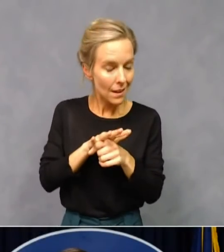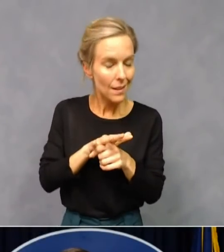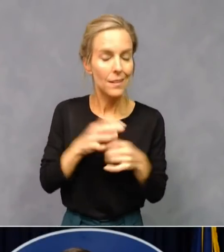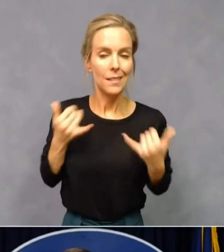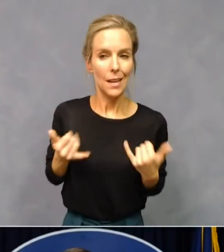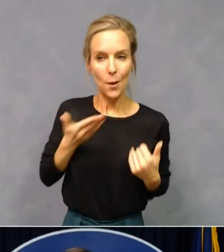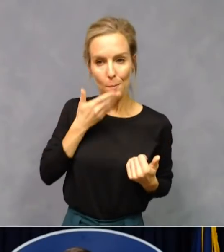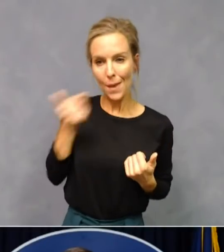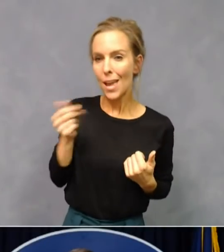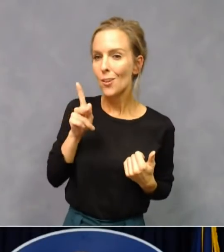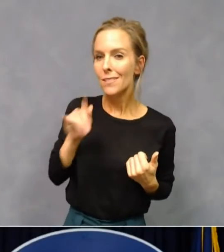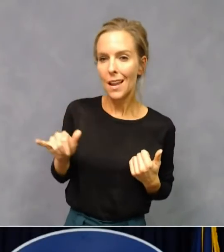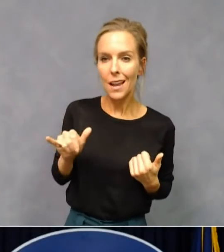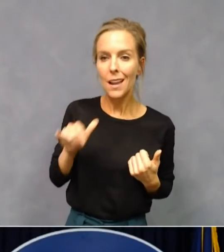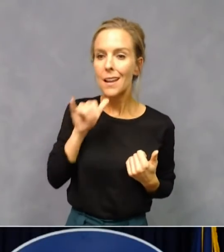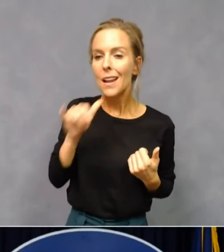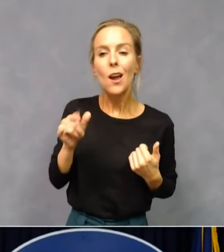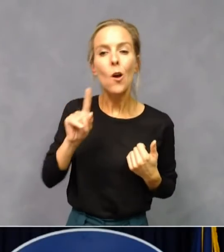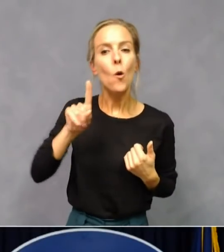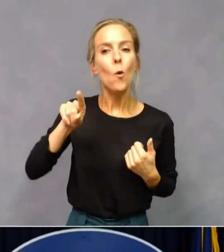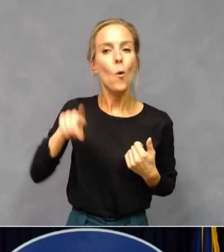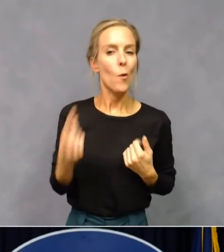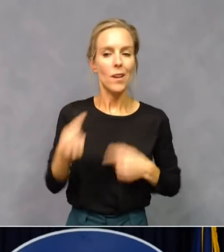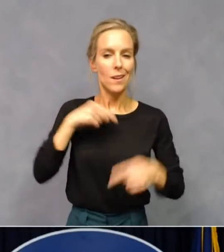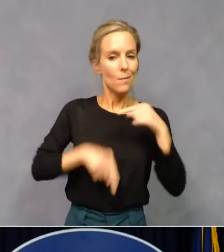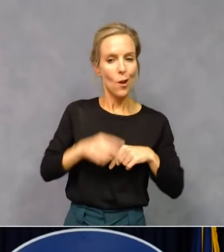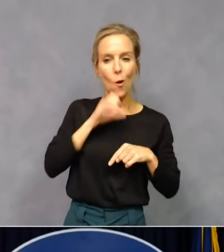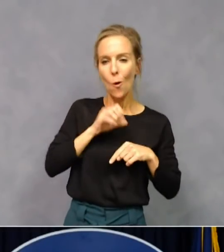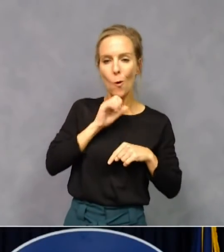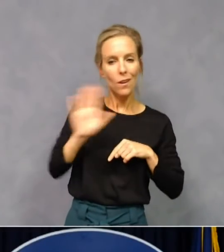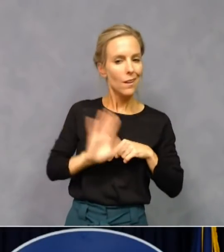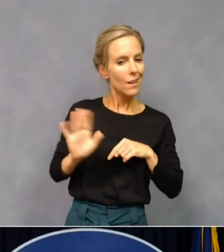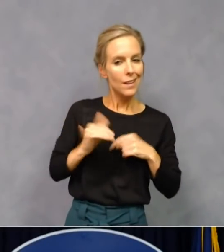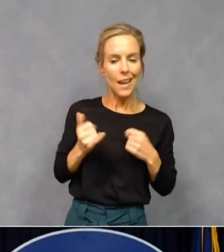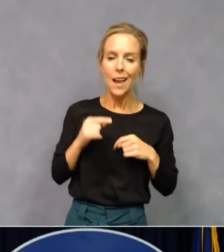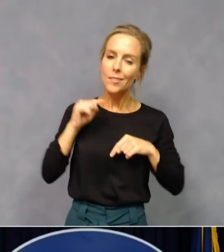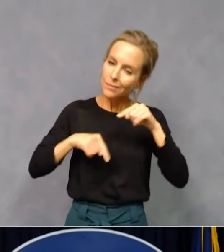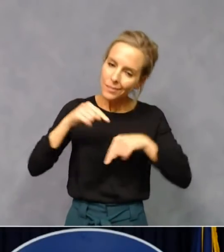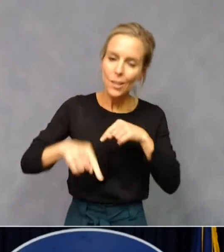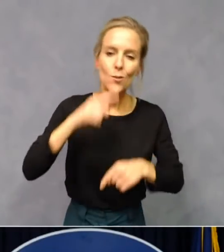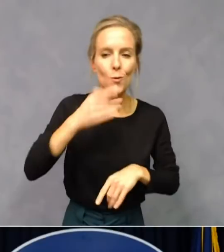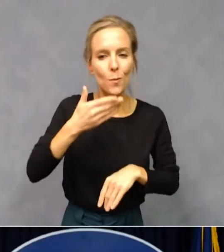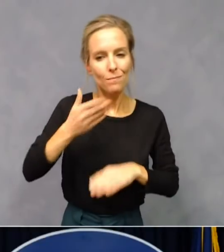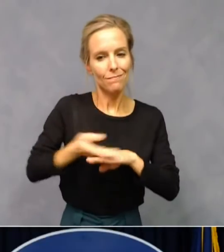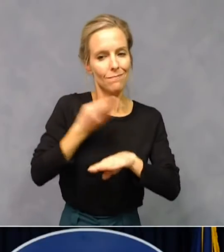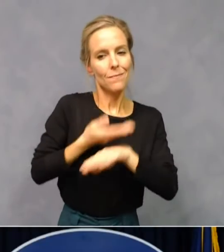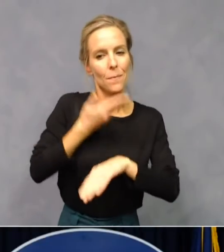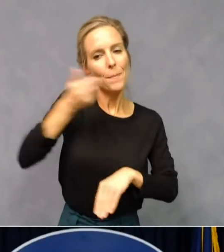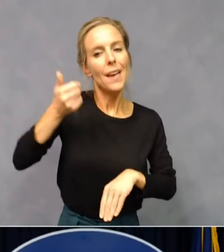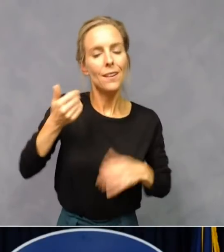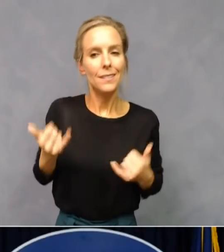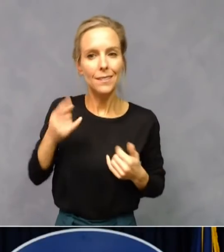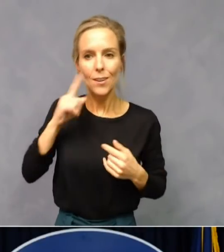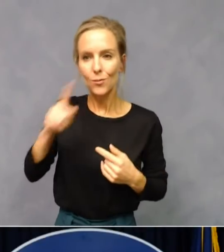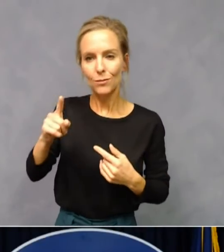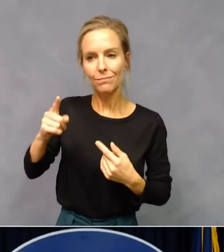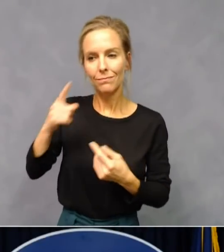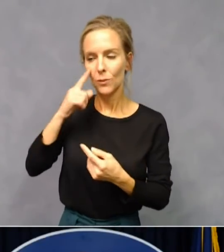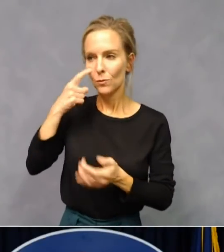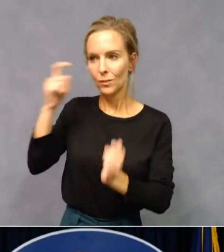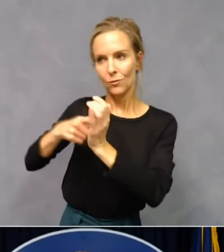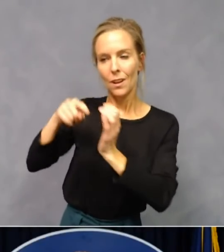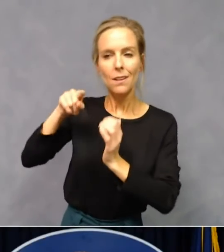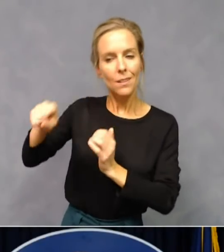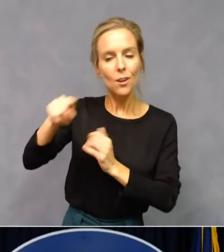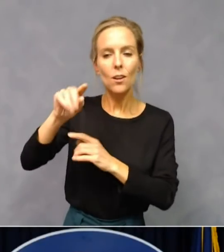just building back to our old normal, but building better. I want to acknowledge Congressman Rogers, who has championed